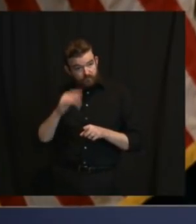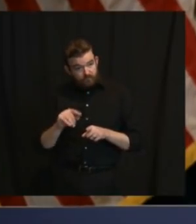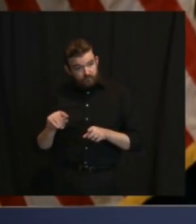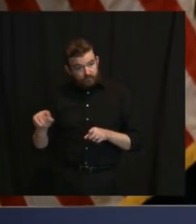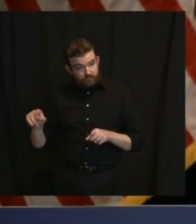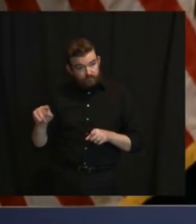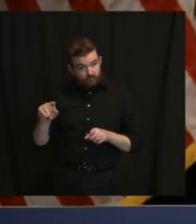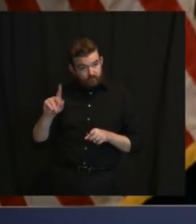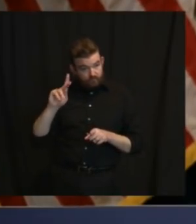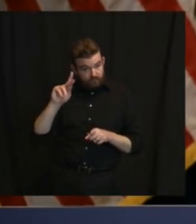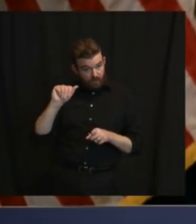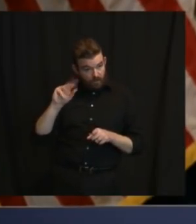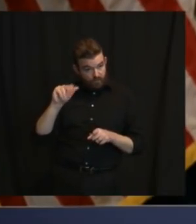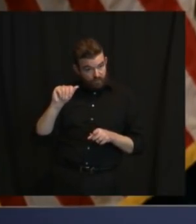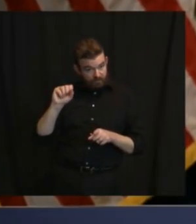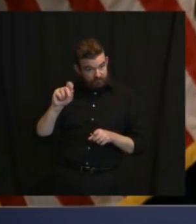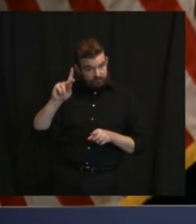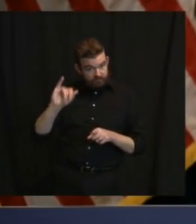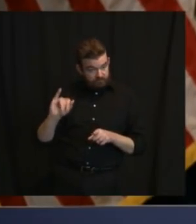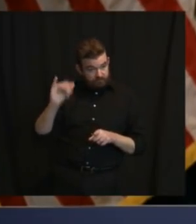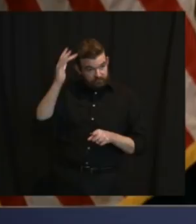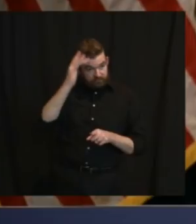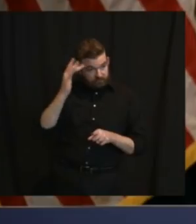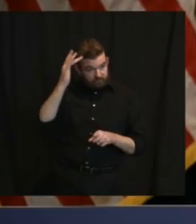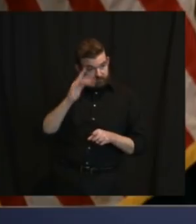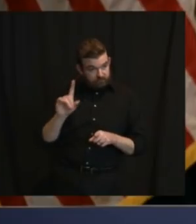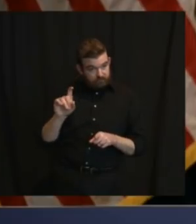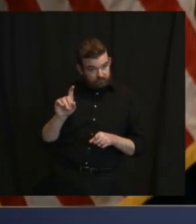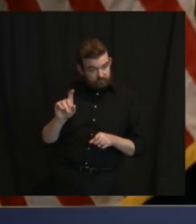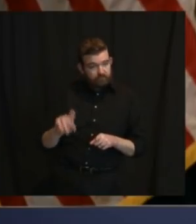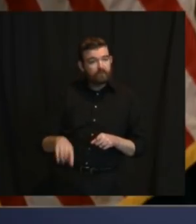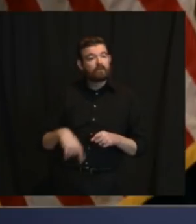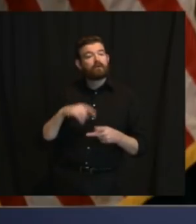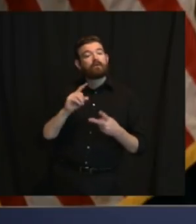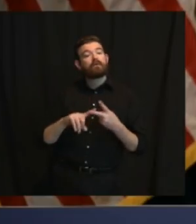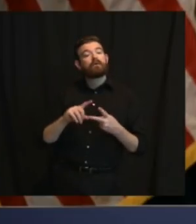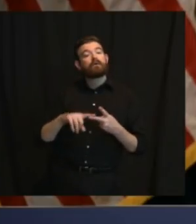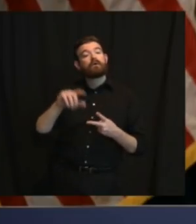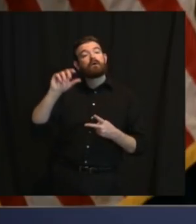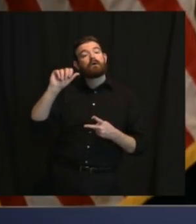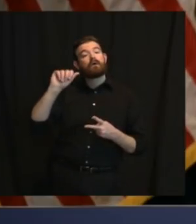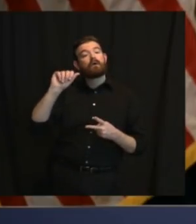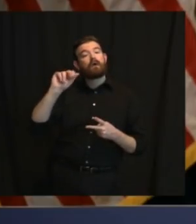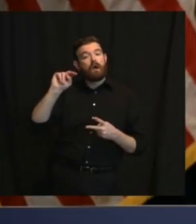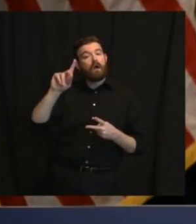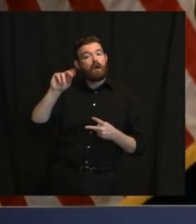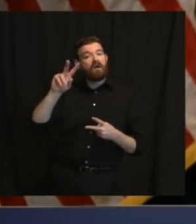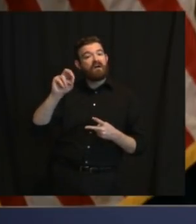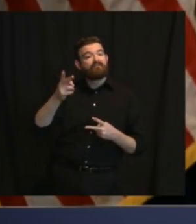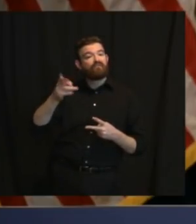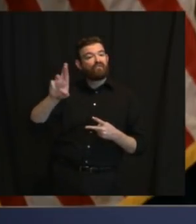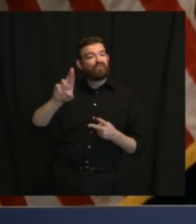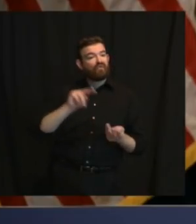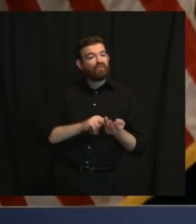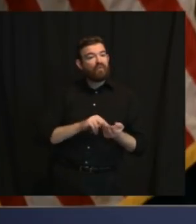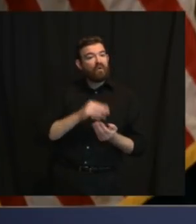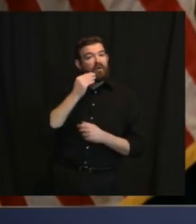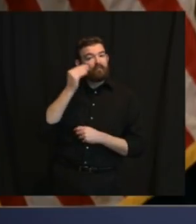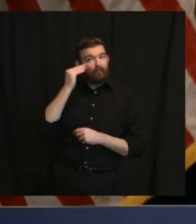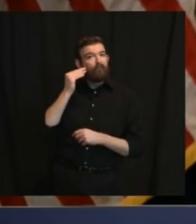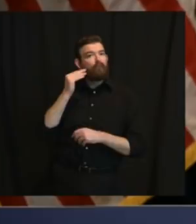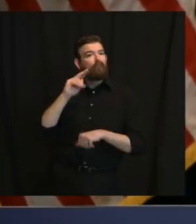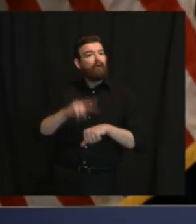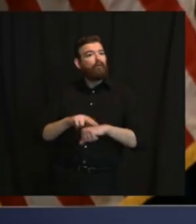at long-term care? Is it they're still just at Andover, or do you expect them to go this weekend to other places? And Governor, on the